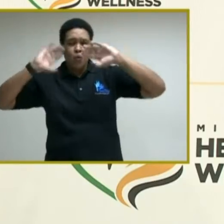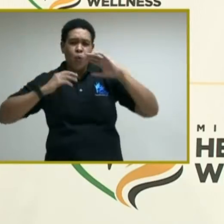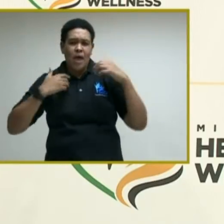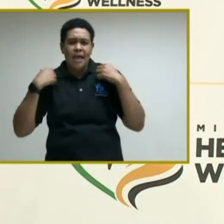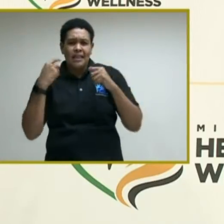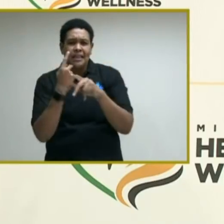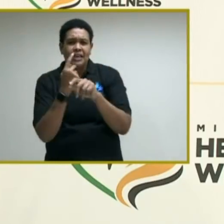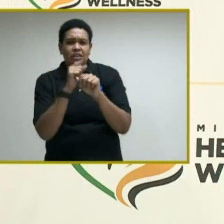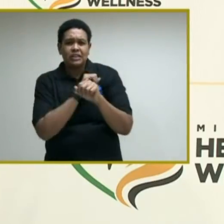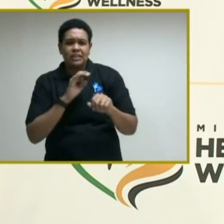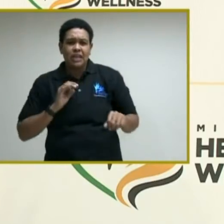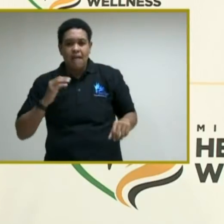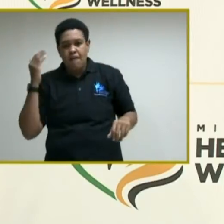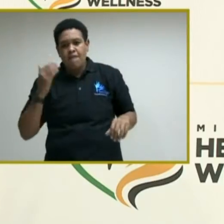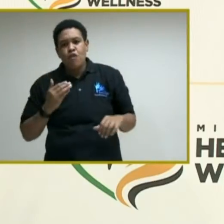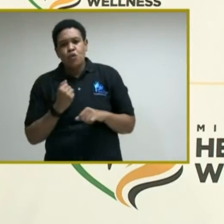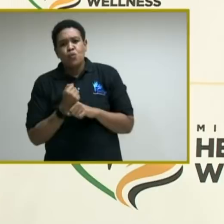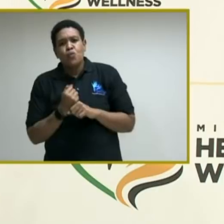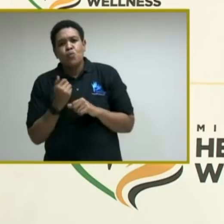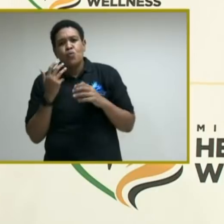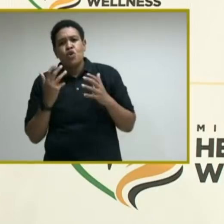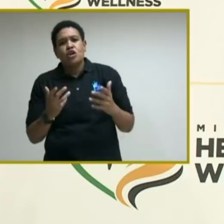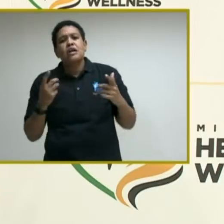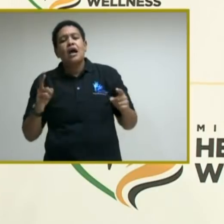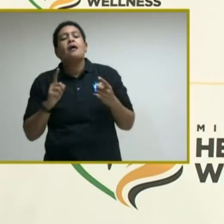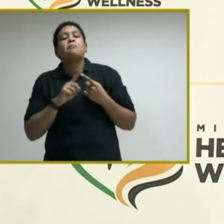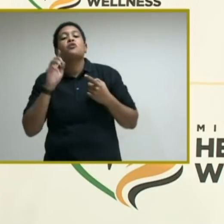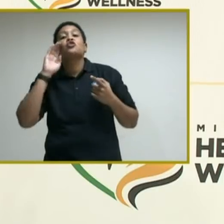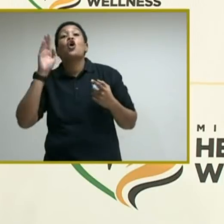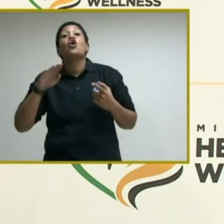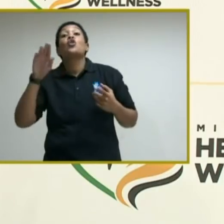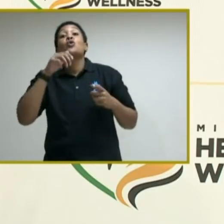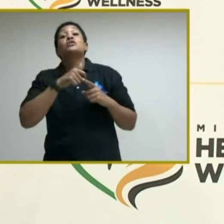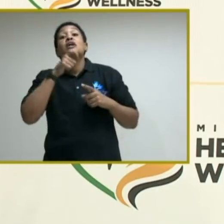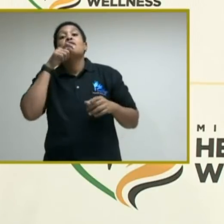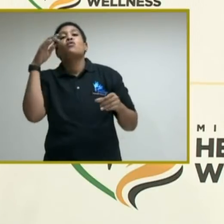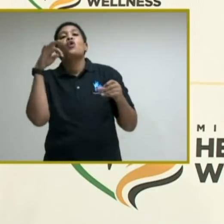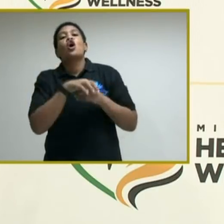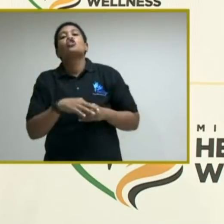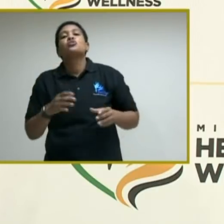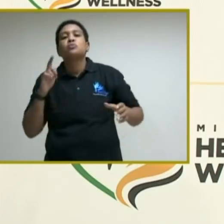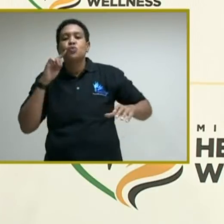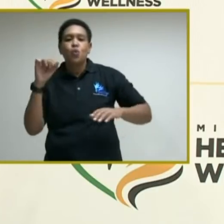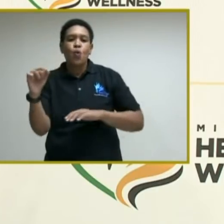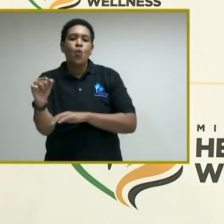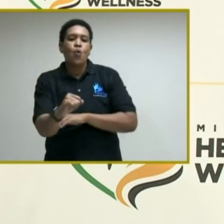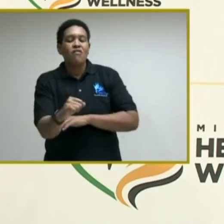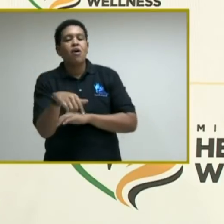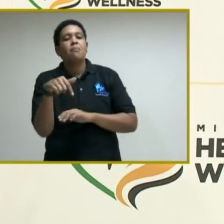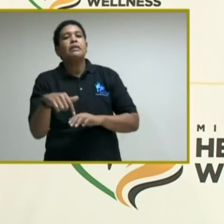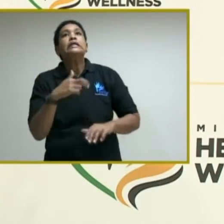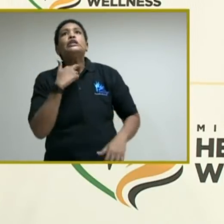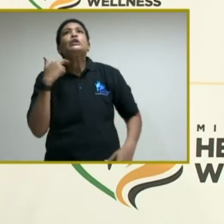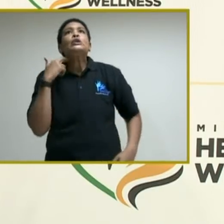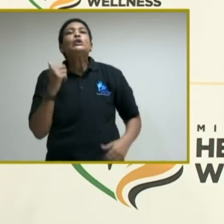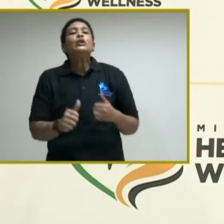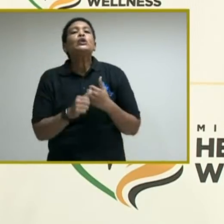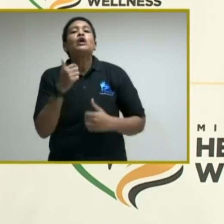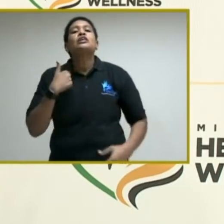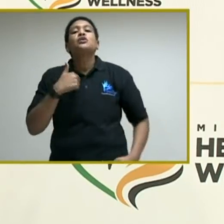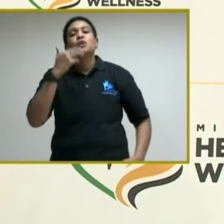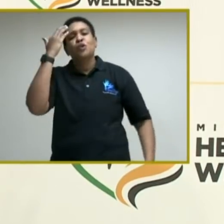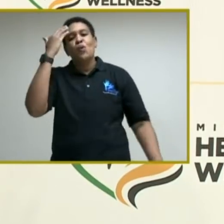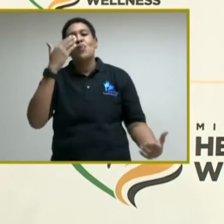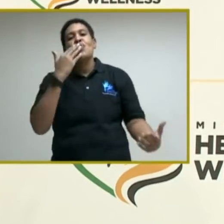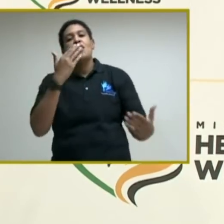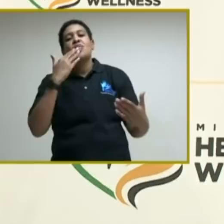our frontline workers, and to all those who are contributing to overcoming this threat as we know it. Thank